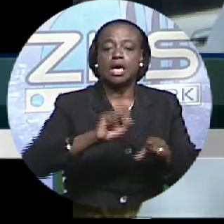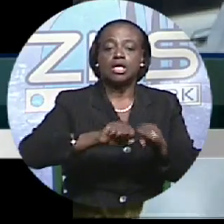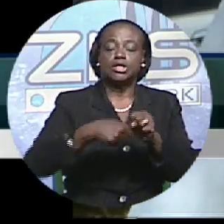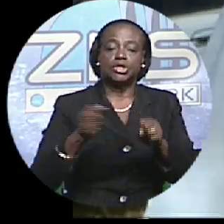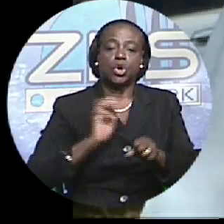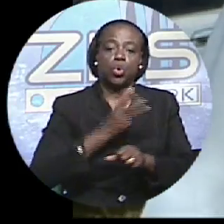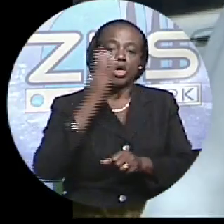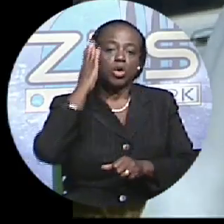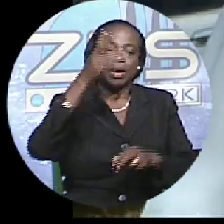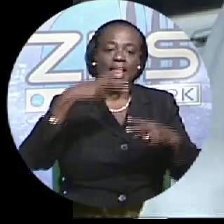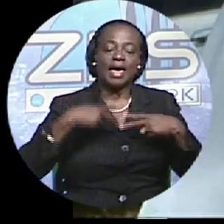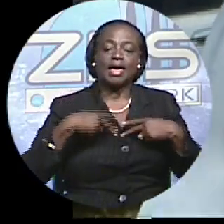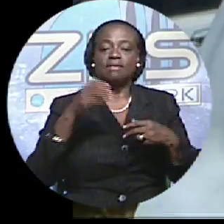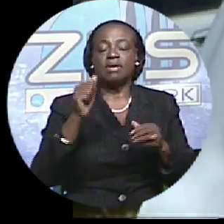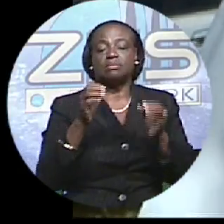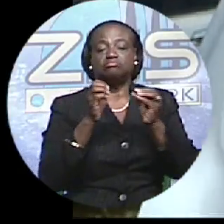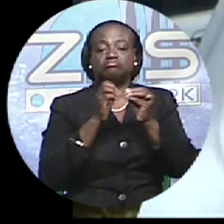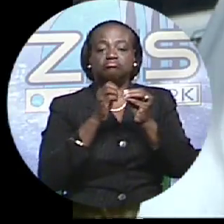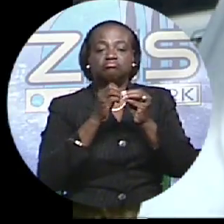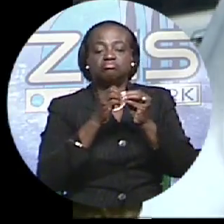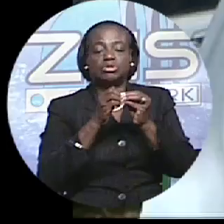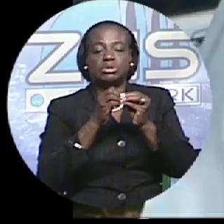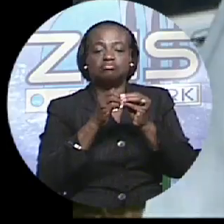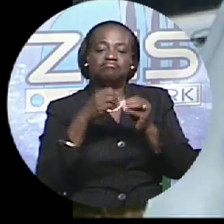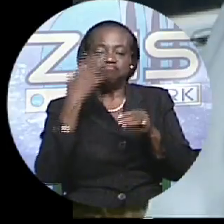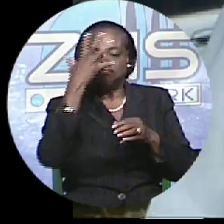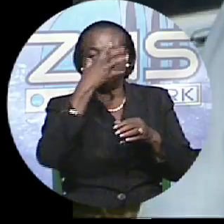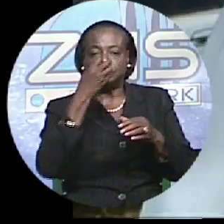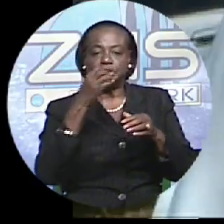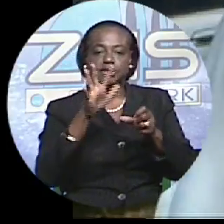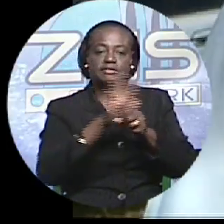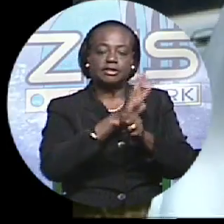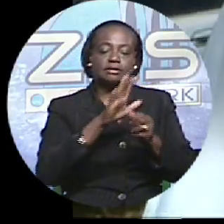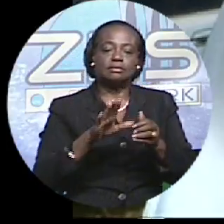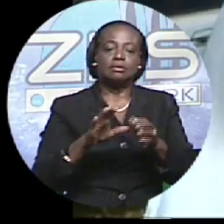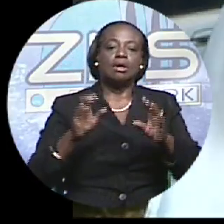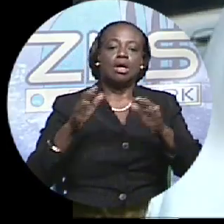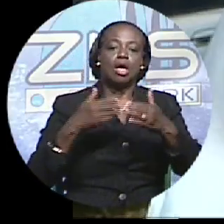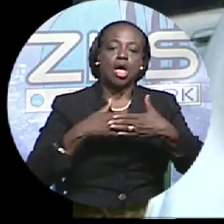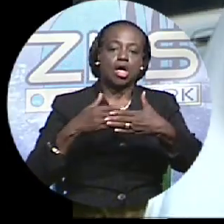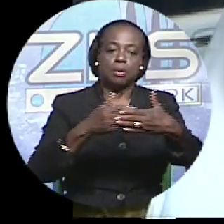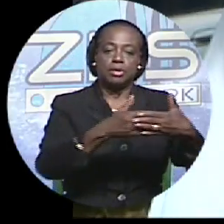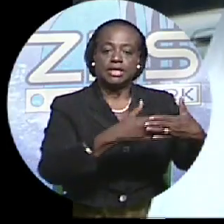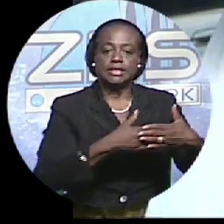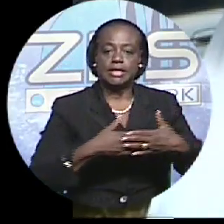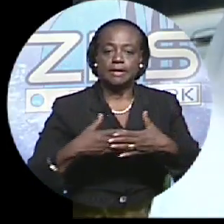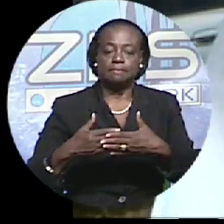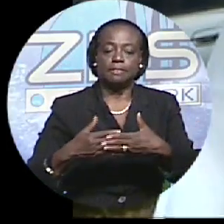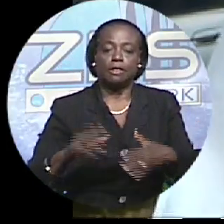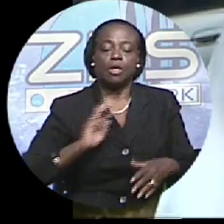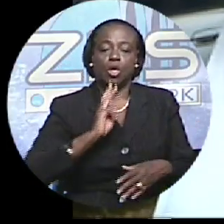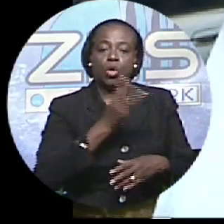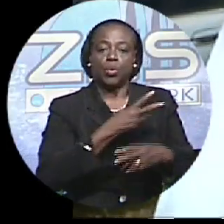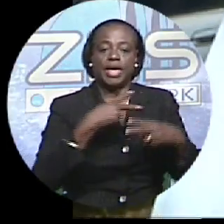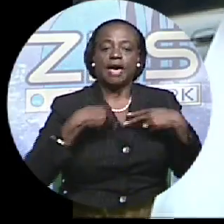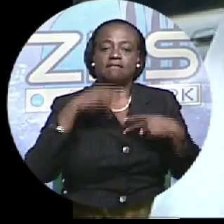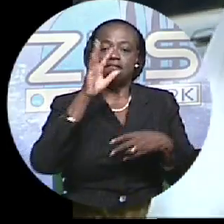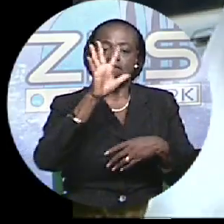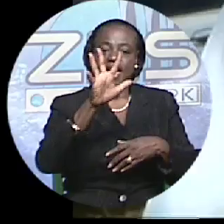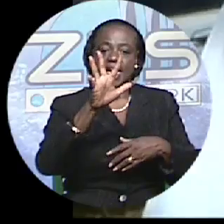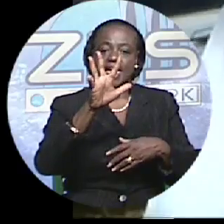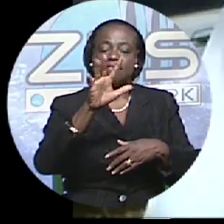a more aesthetic looking community. We also have 5